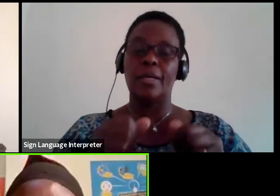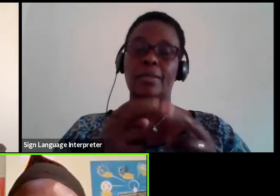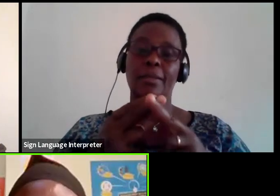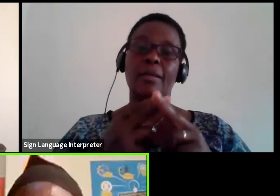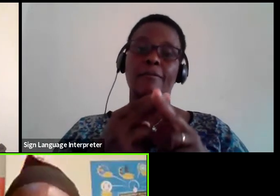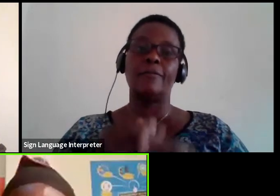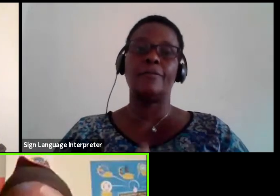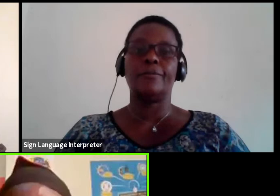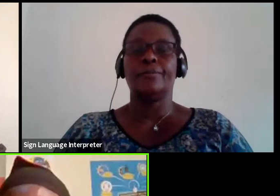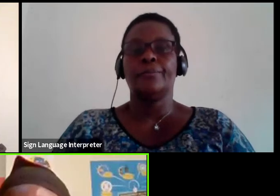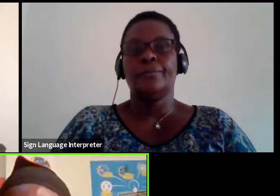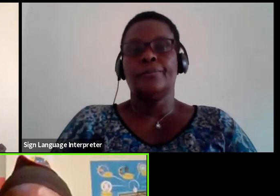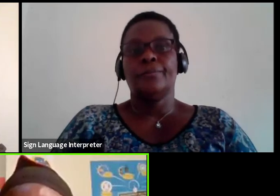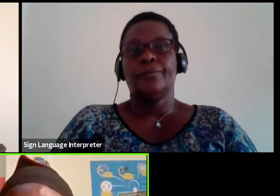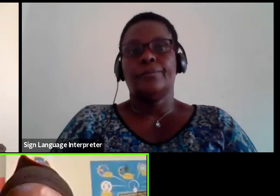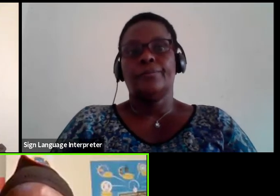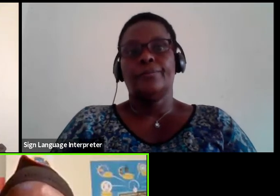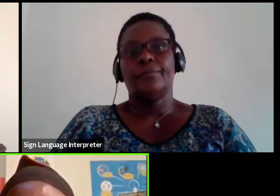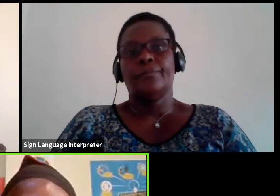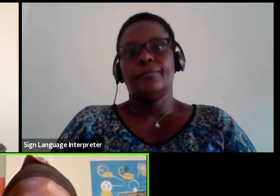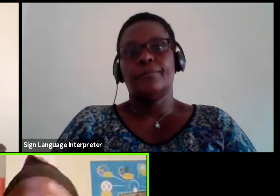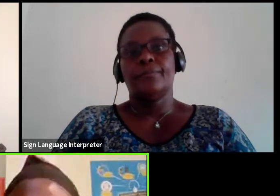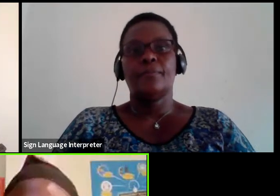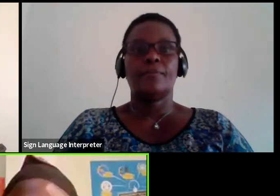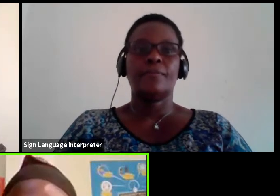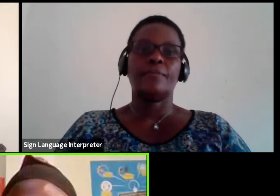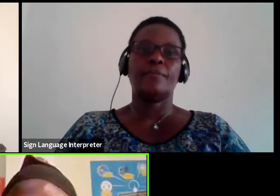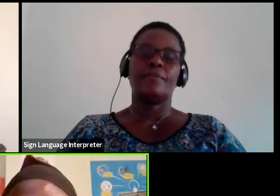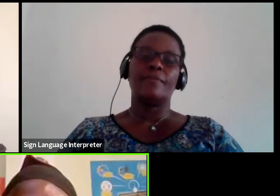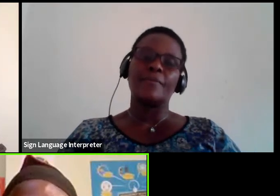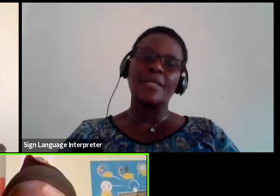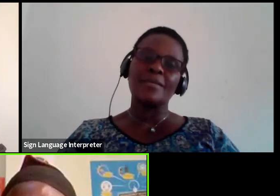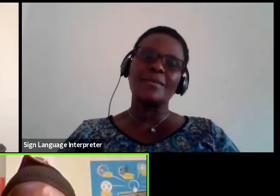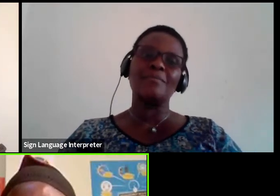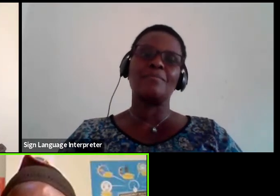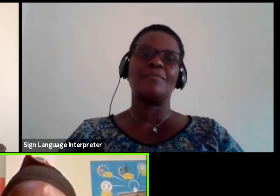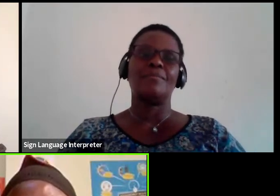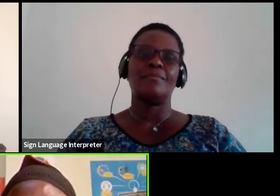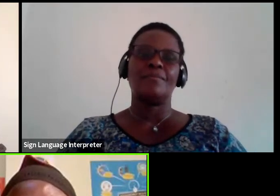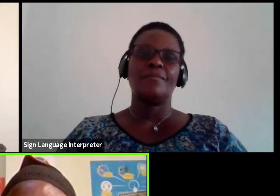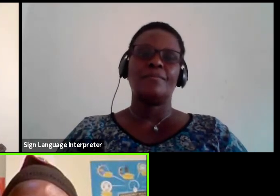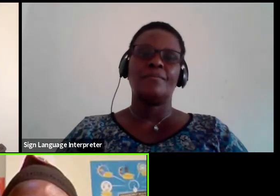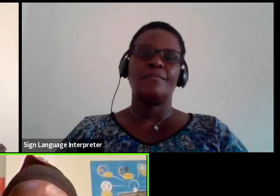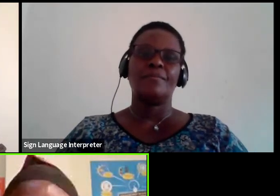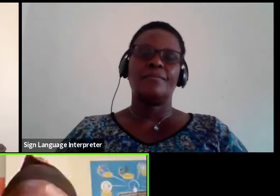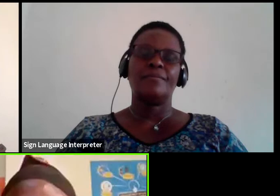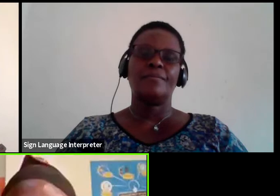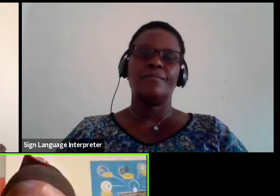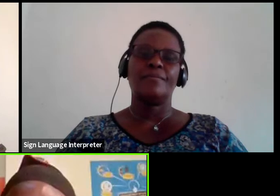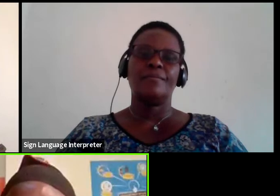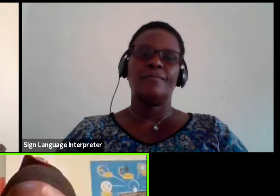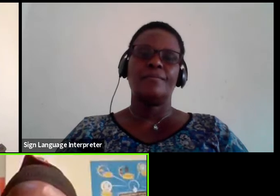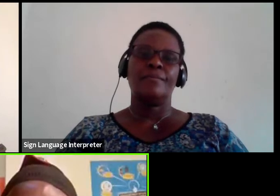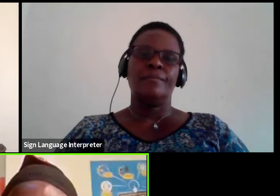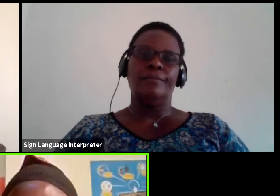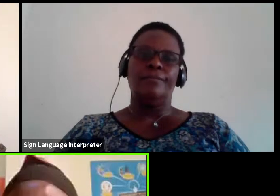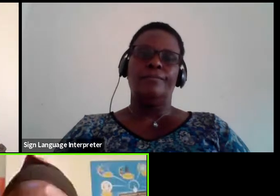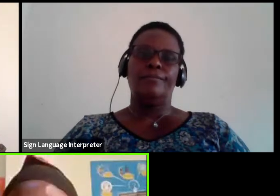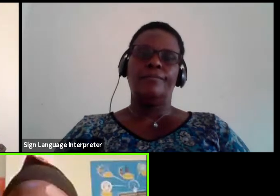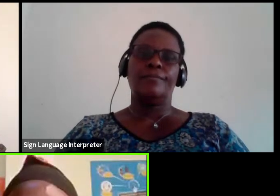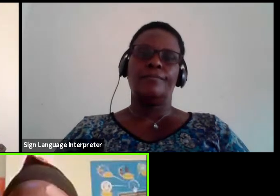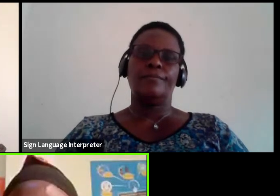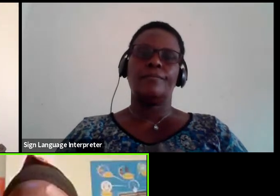about authentication. I think I do that for all my apps. You can't get into, for instance, you can't get to my Facebook even if you access my